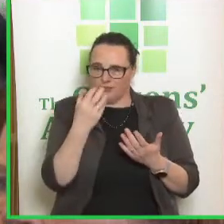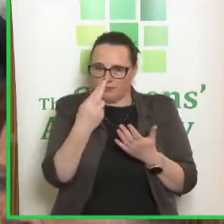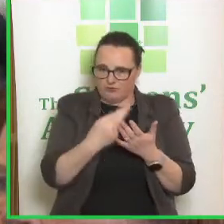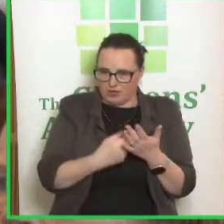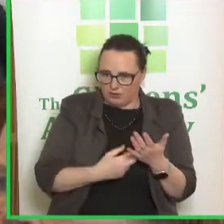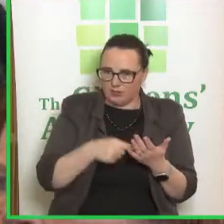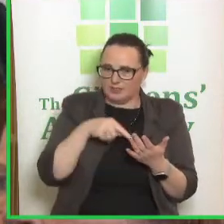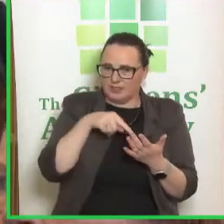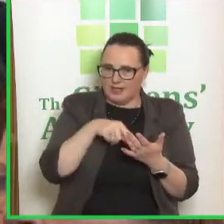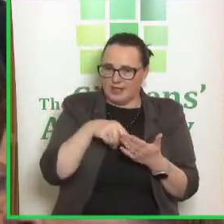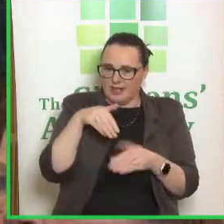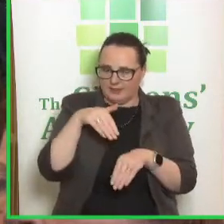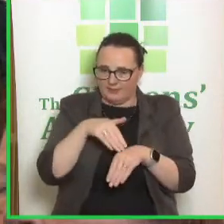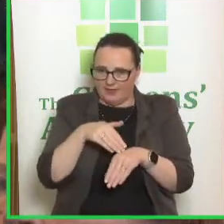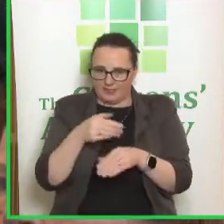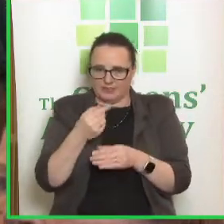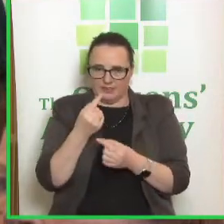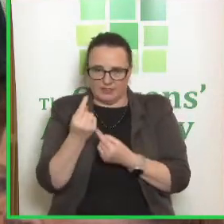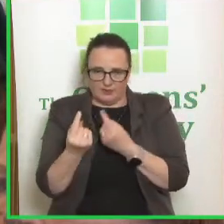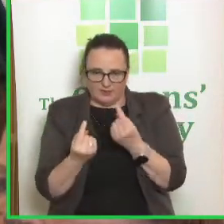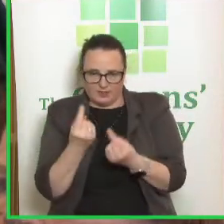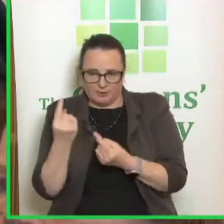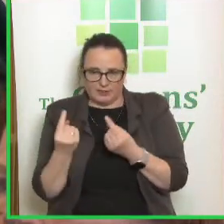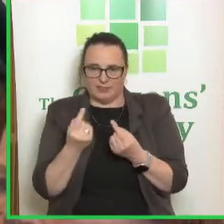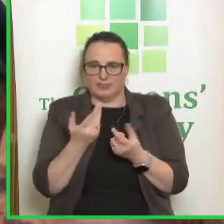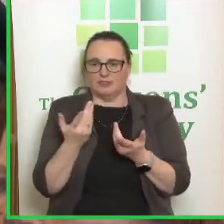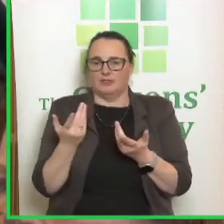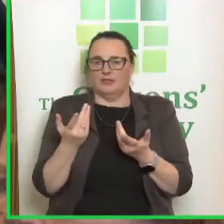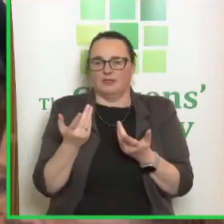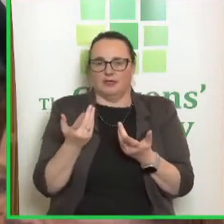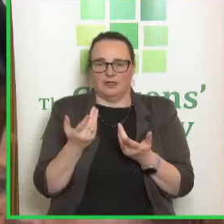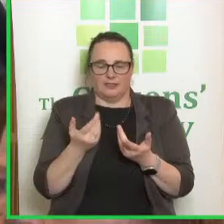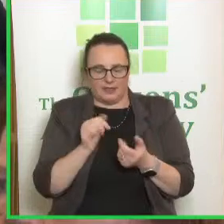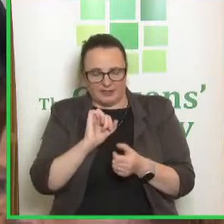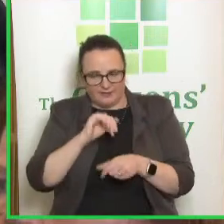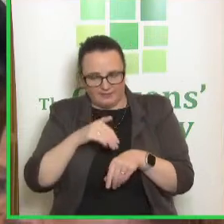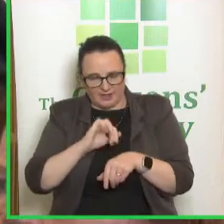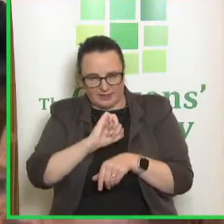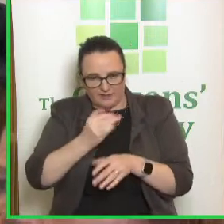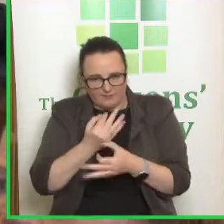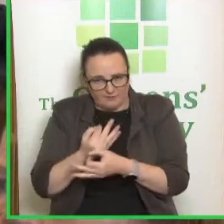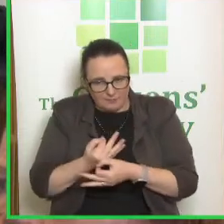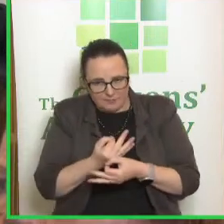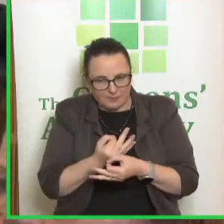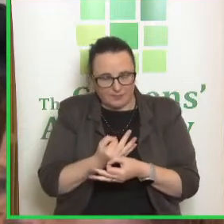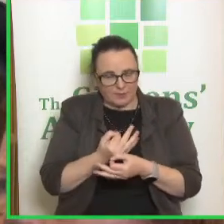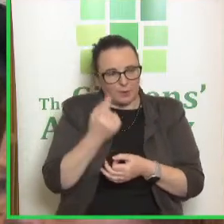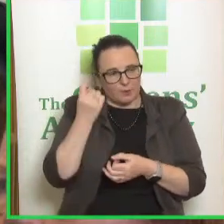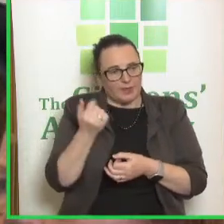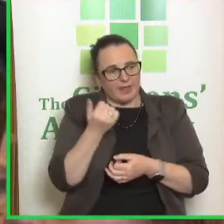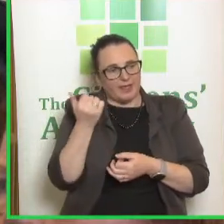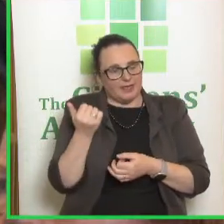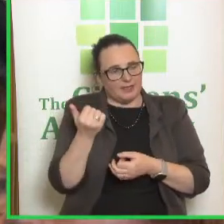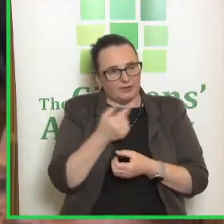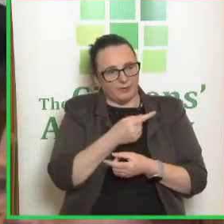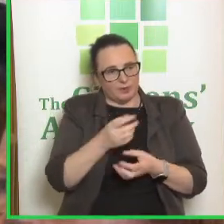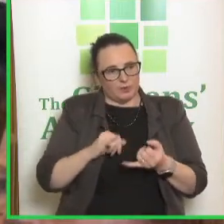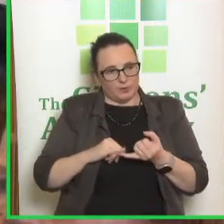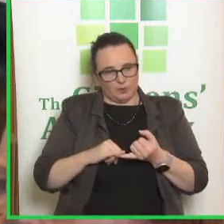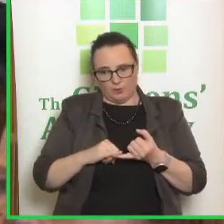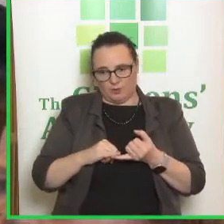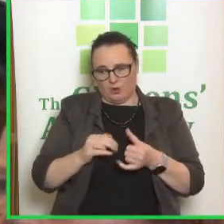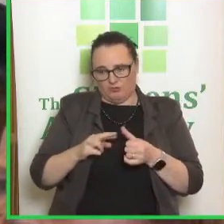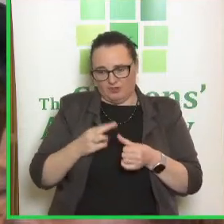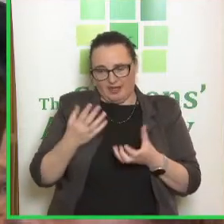that had on individuals and their families and opportunities going forward. So will there be any consideration for those who have